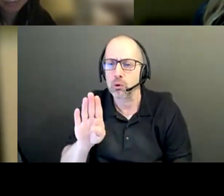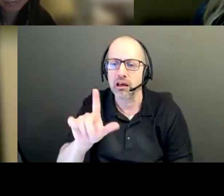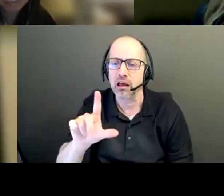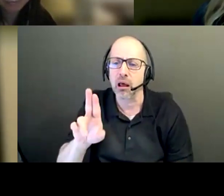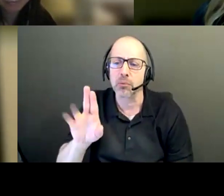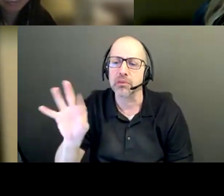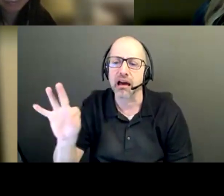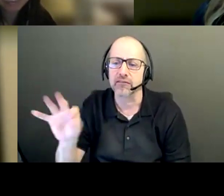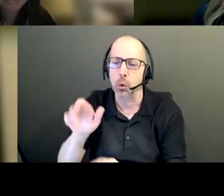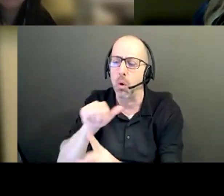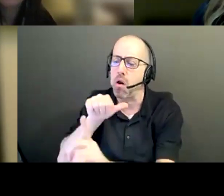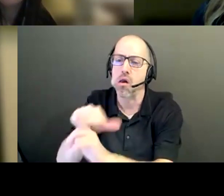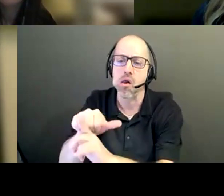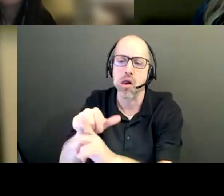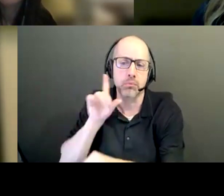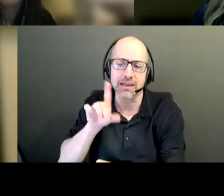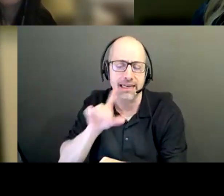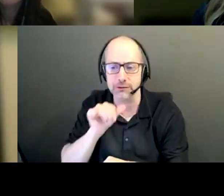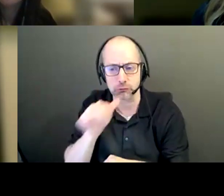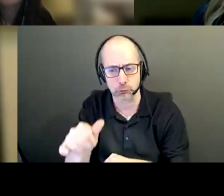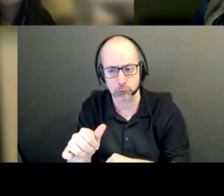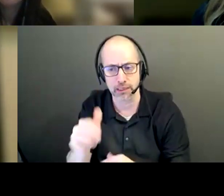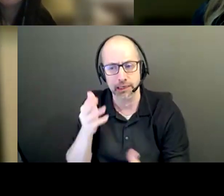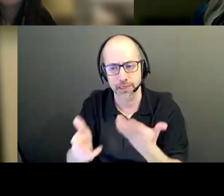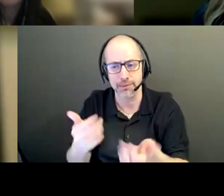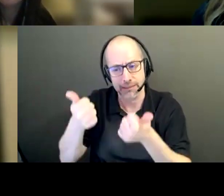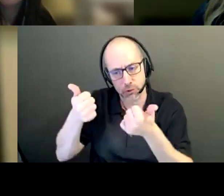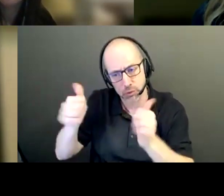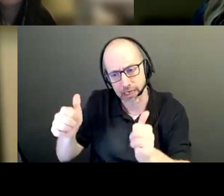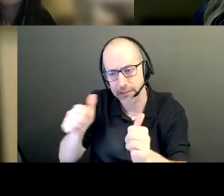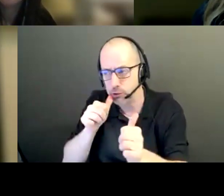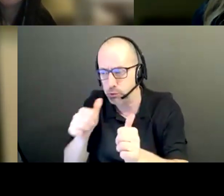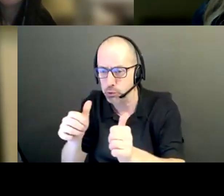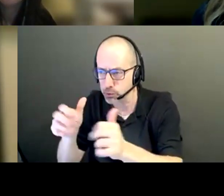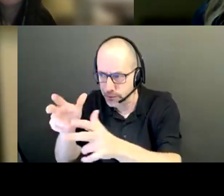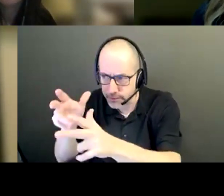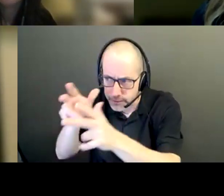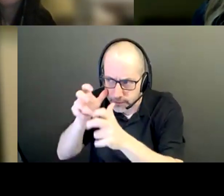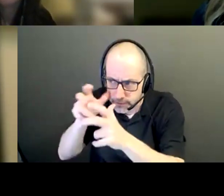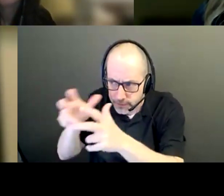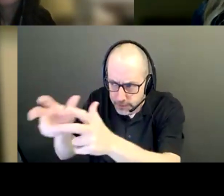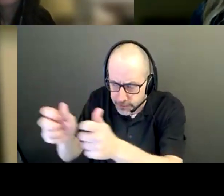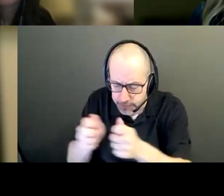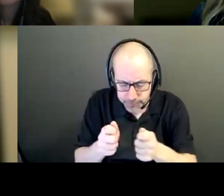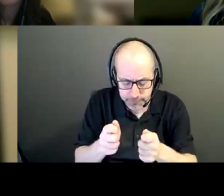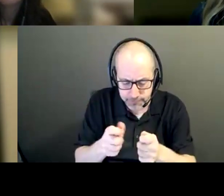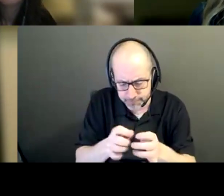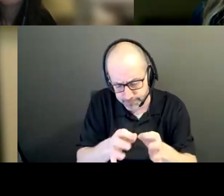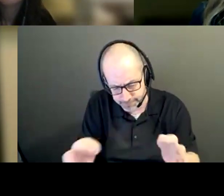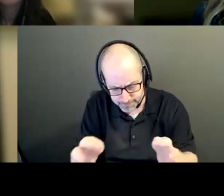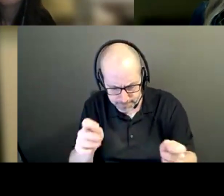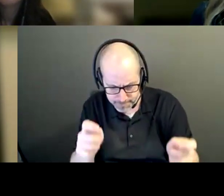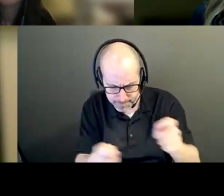really maybe paraphrase the sentence or repeat back so that